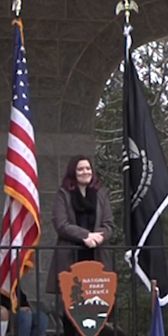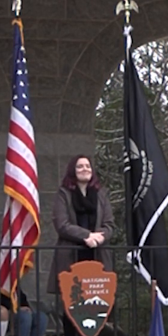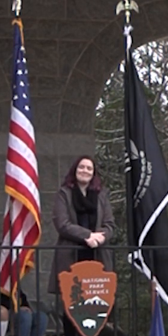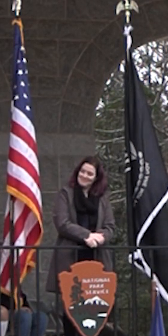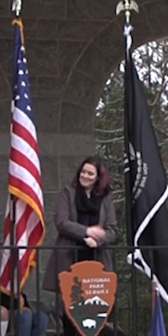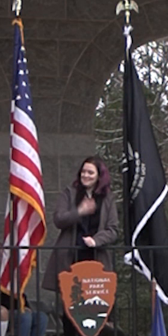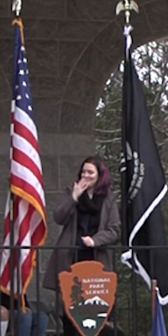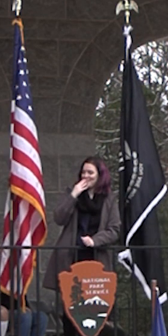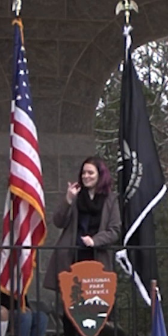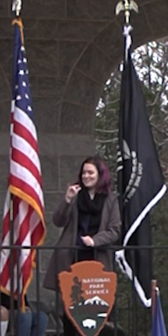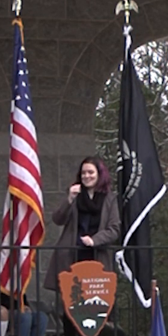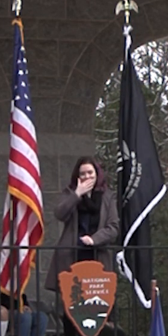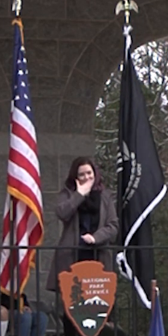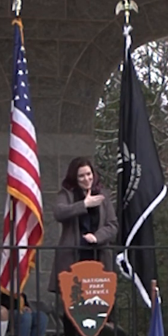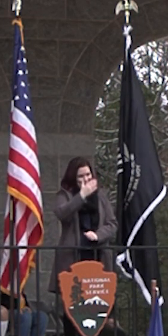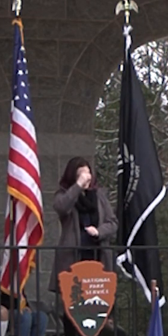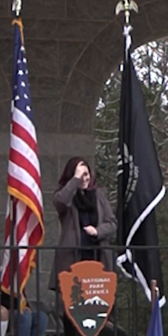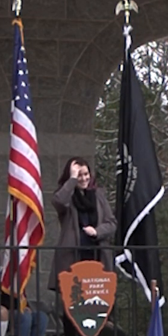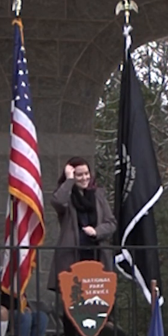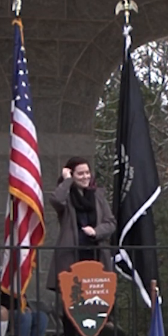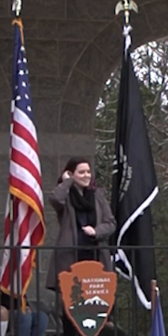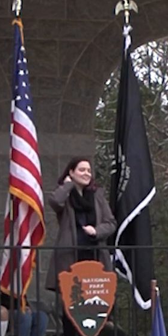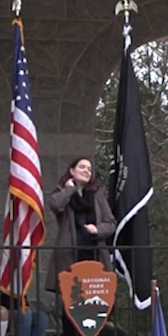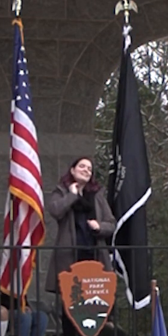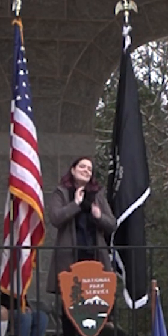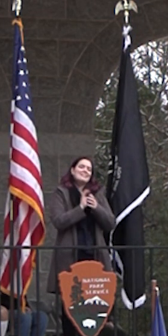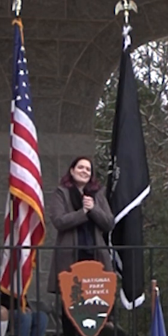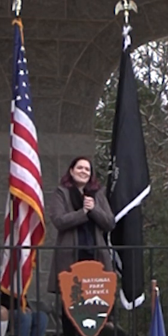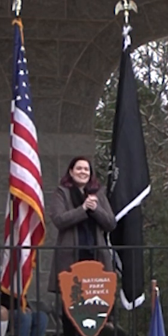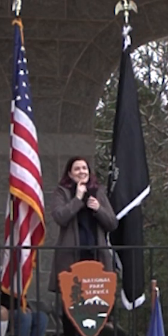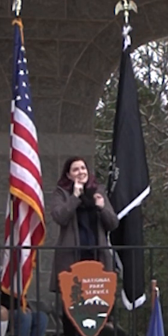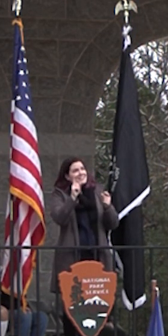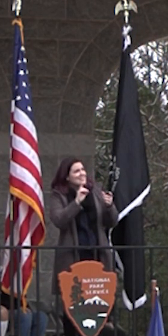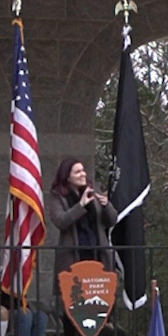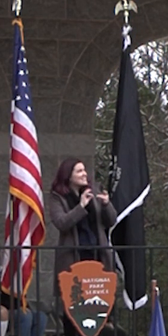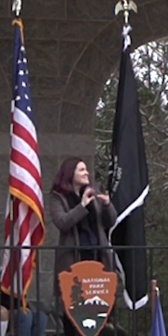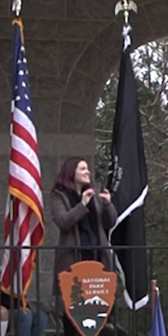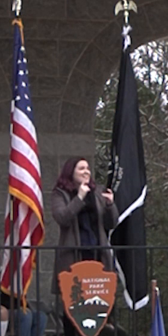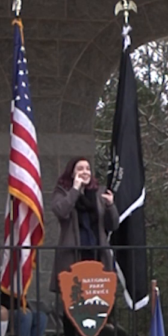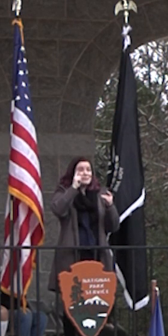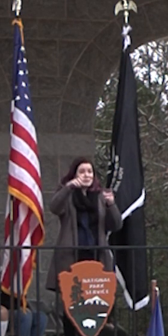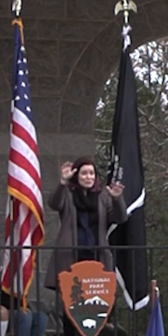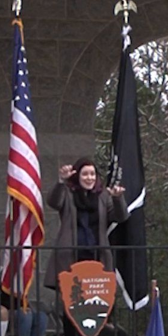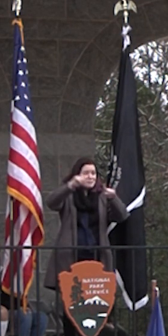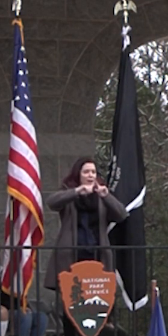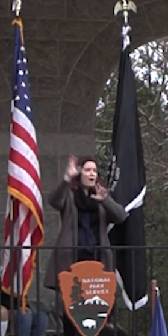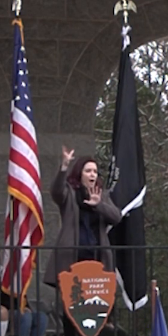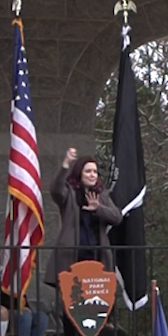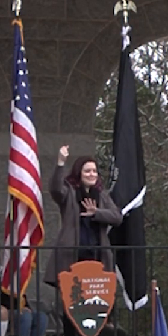Thank you, Gia. Good morning. Good morning. They talked about rain, but guess what? They held it off just for